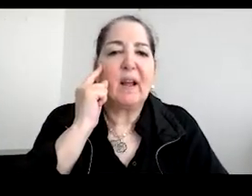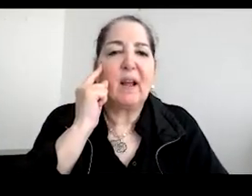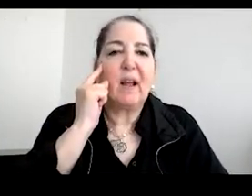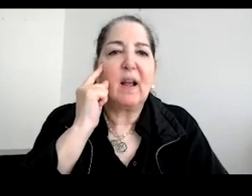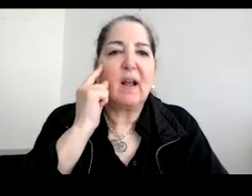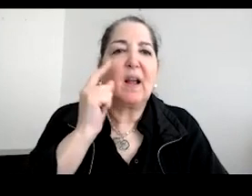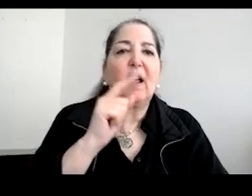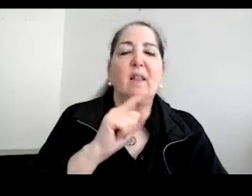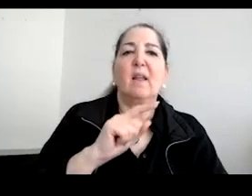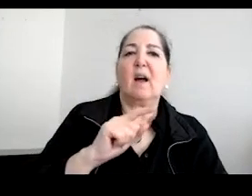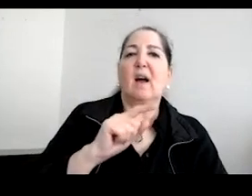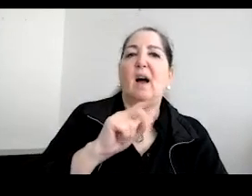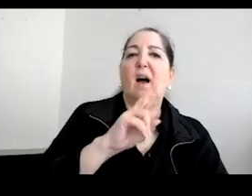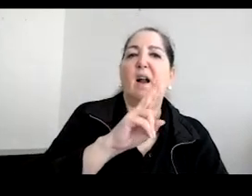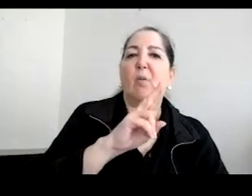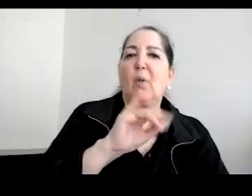communicates